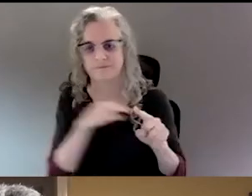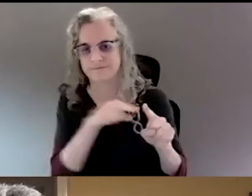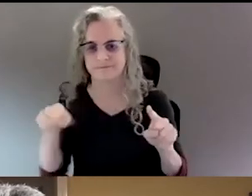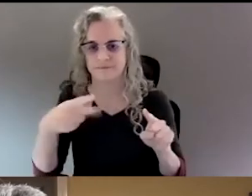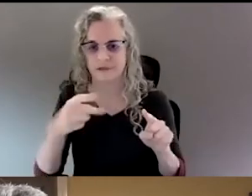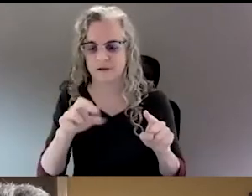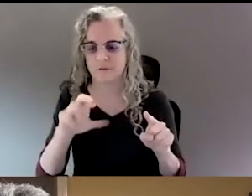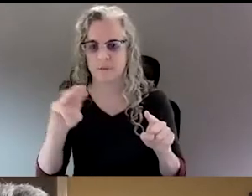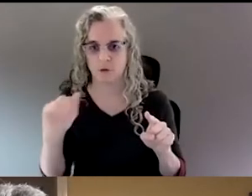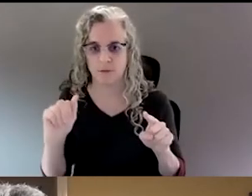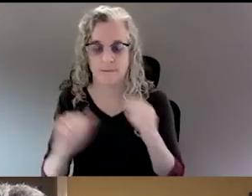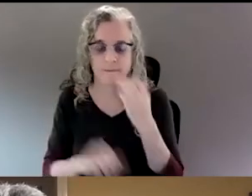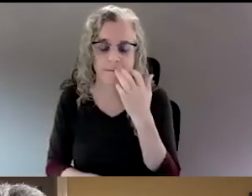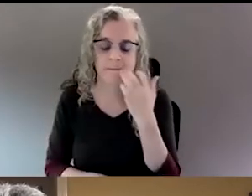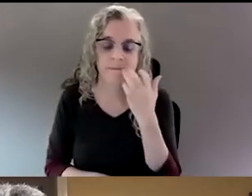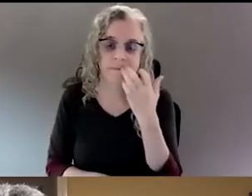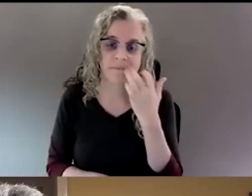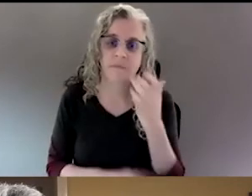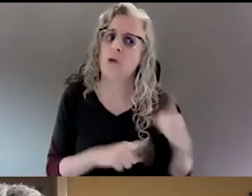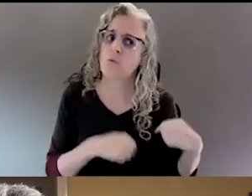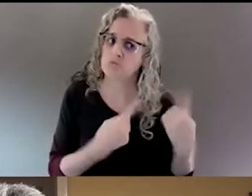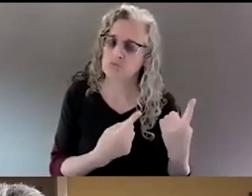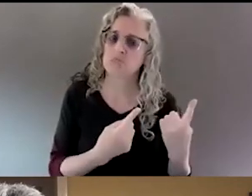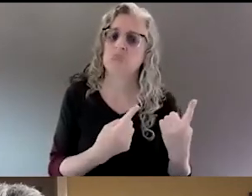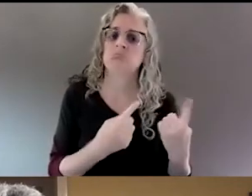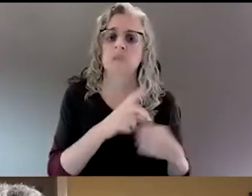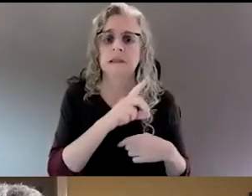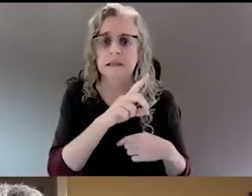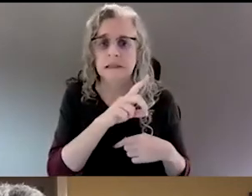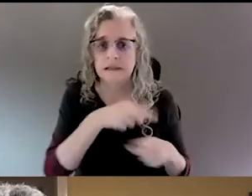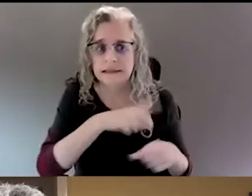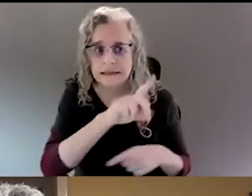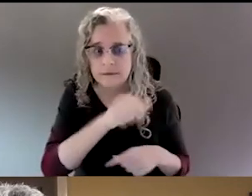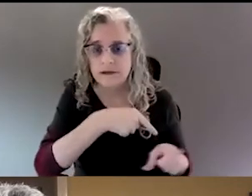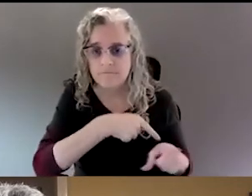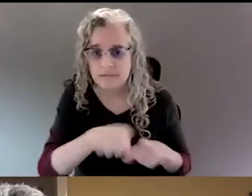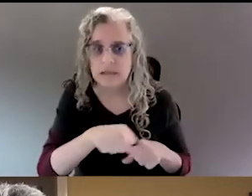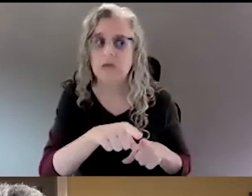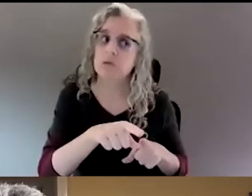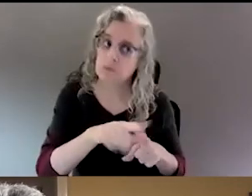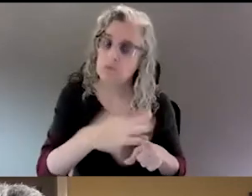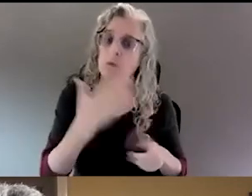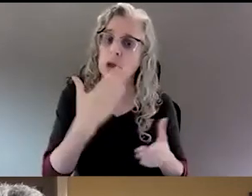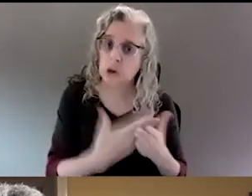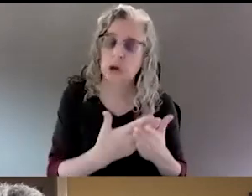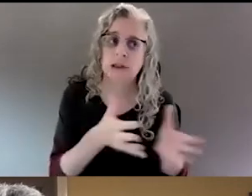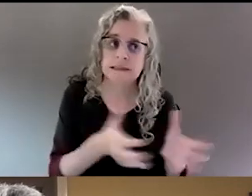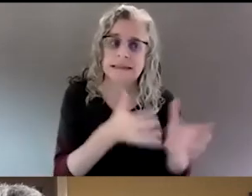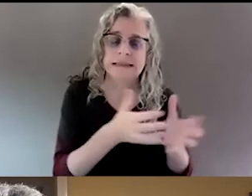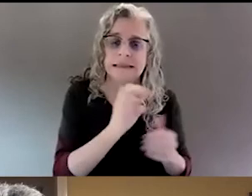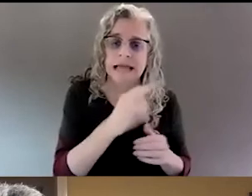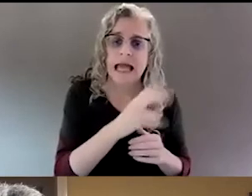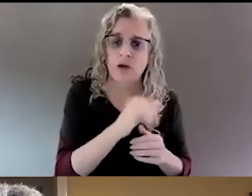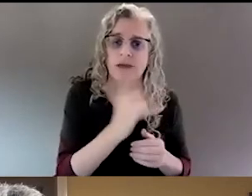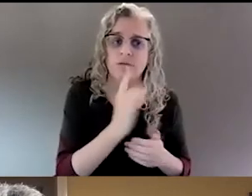work in the field of disabilities for many people to promote equity in these areas, for people with intellectual and